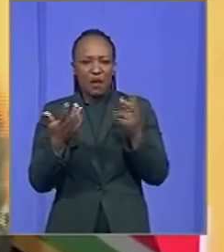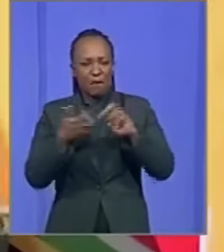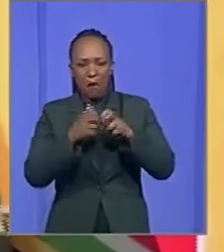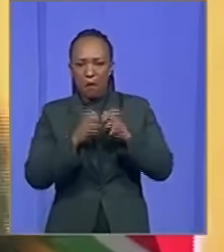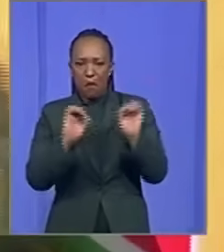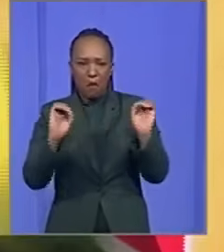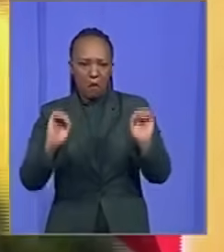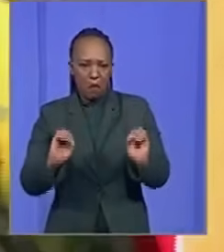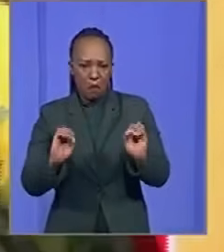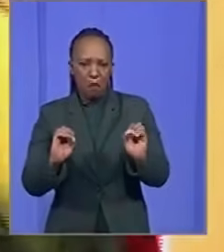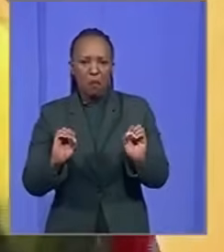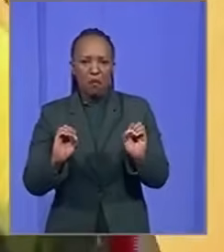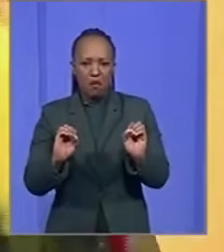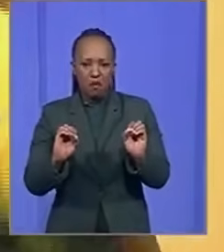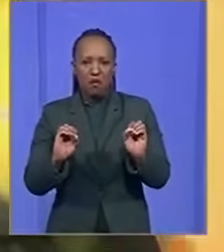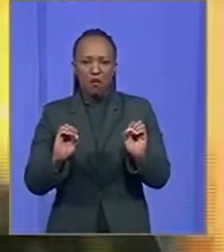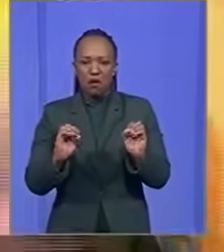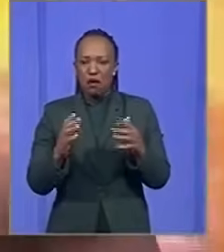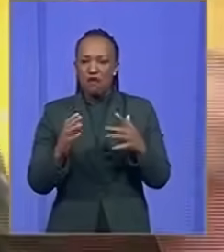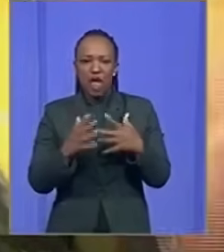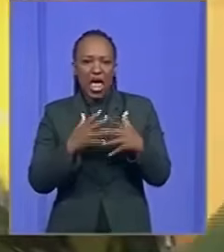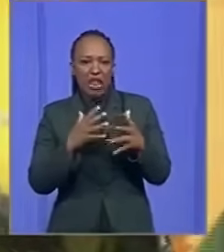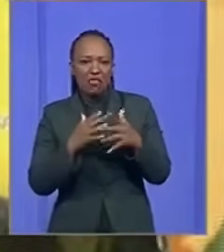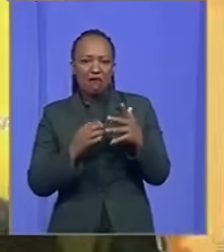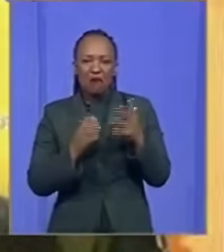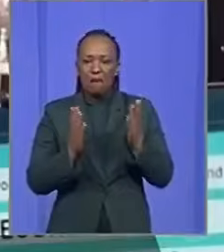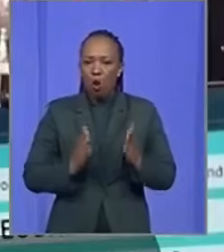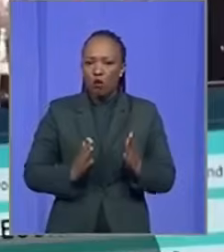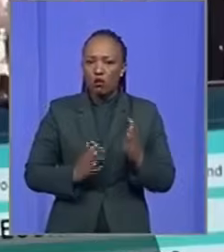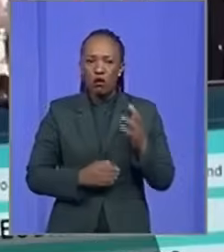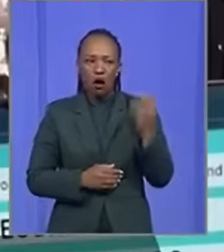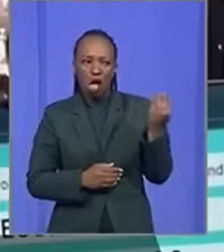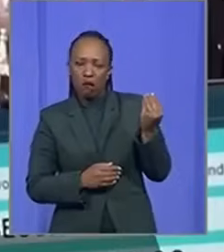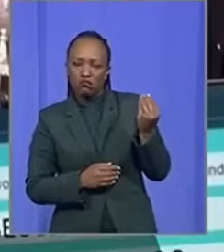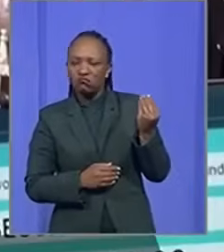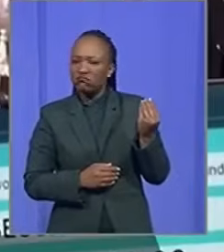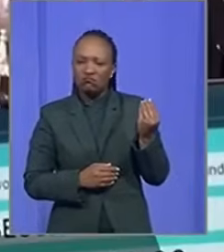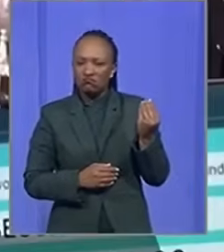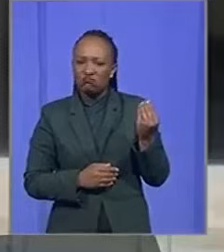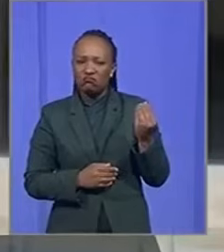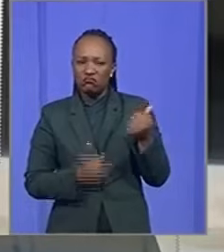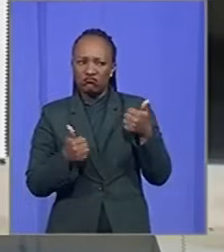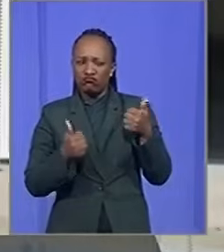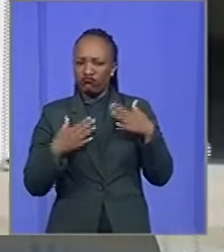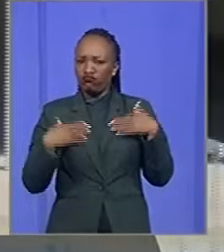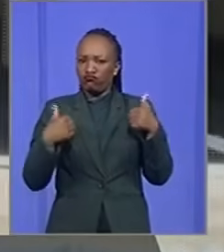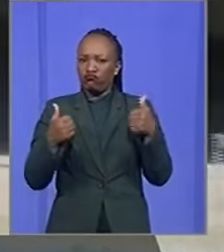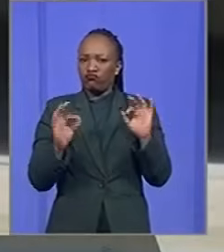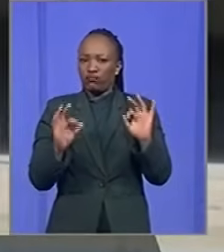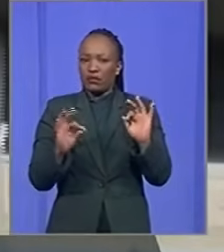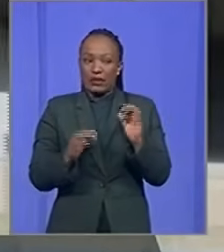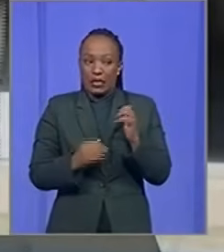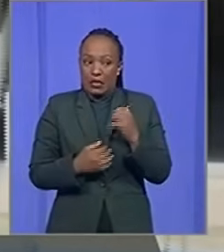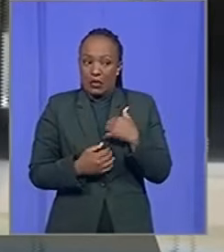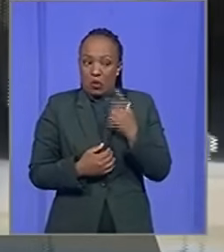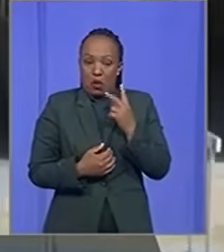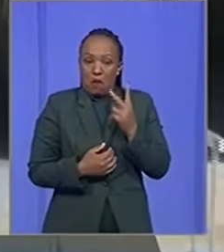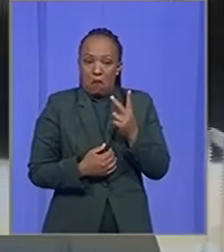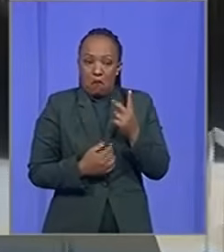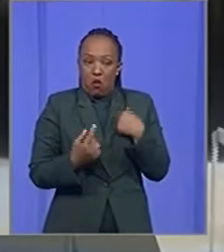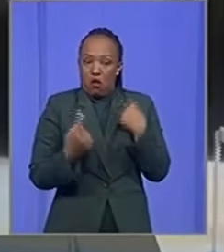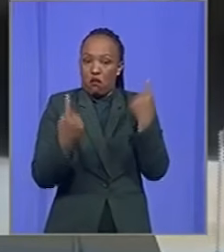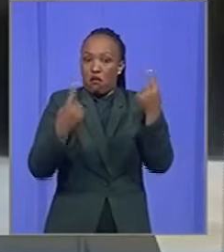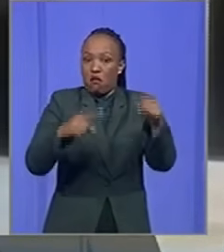fela la e ka ba ya go gobala or something. So since ever ntse ke la hantle re tla bona teng gore yone